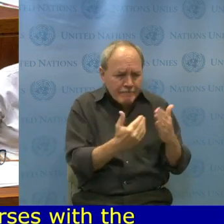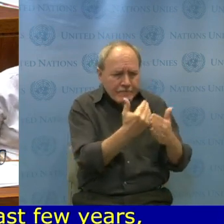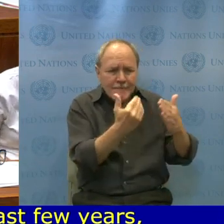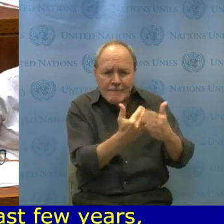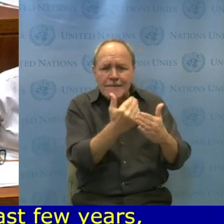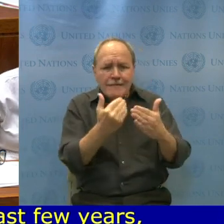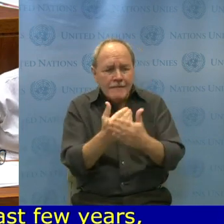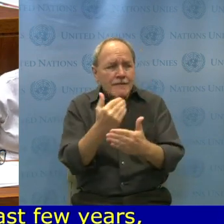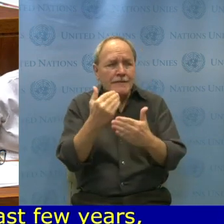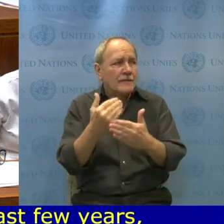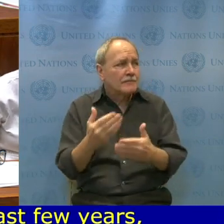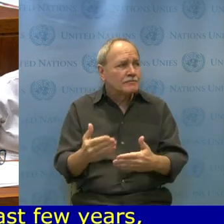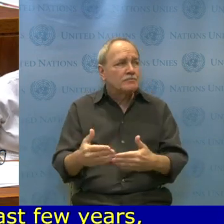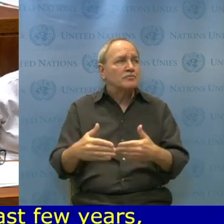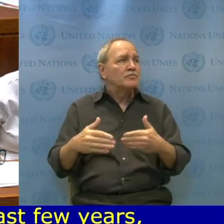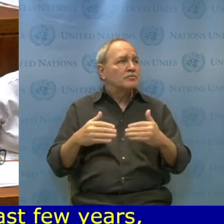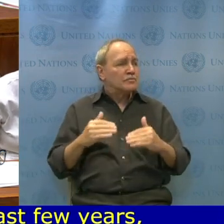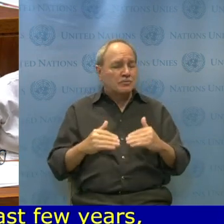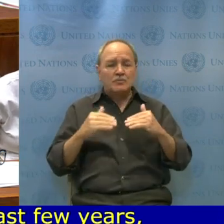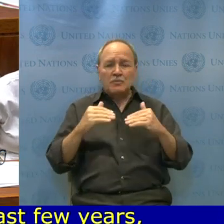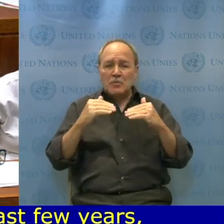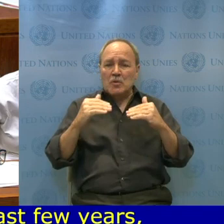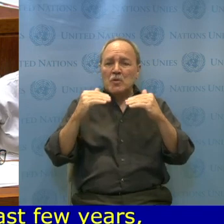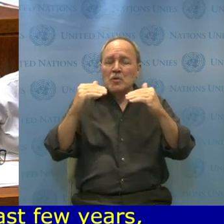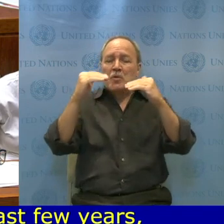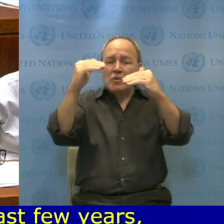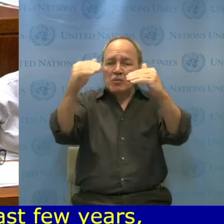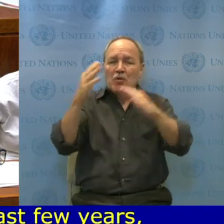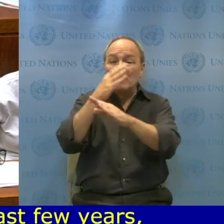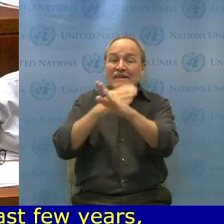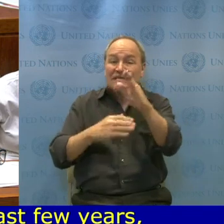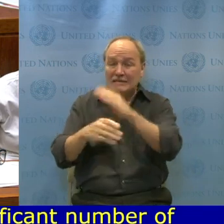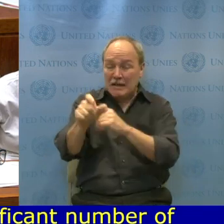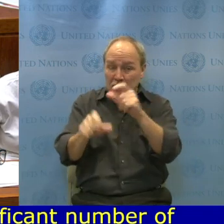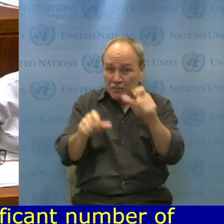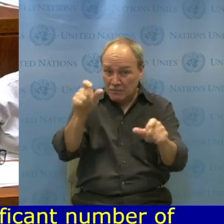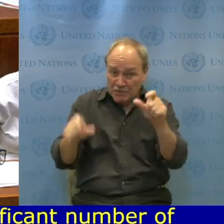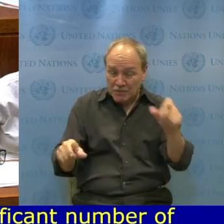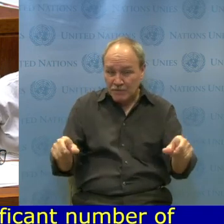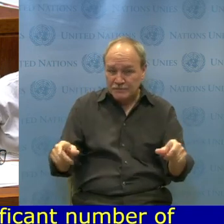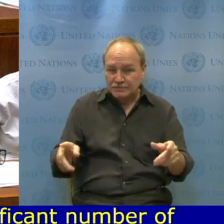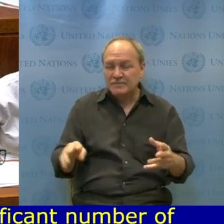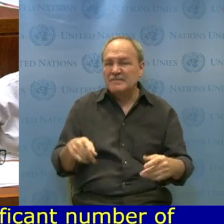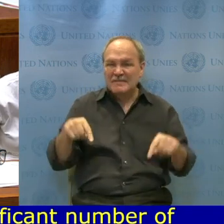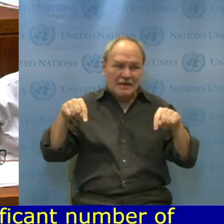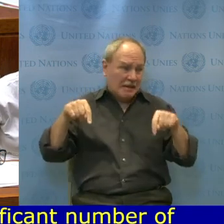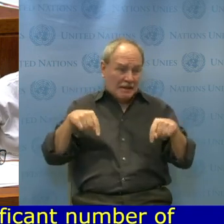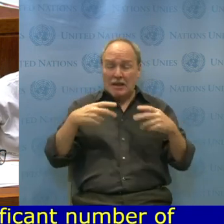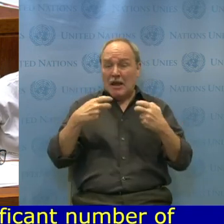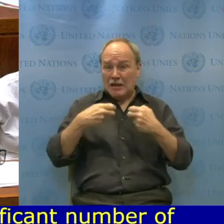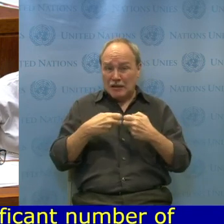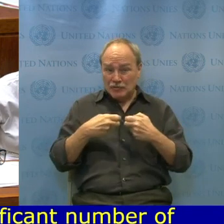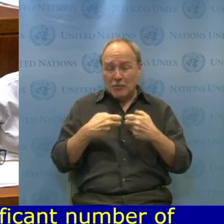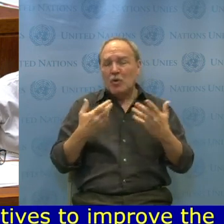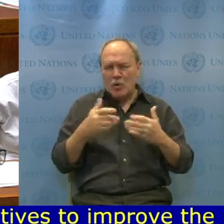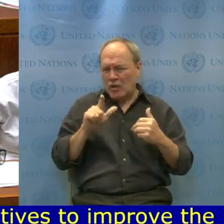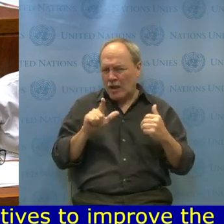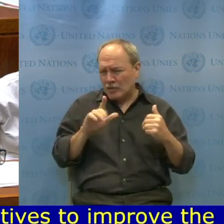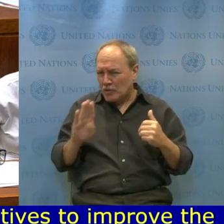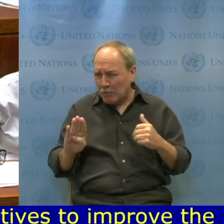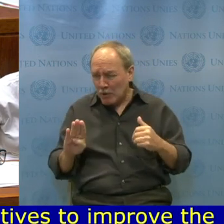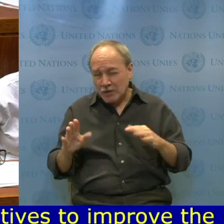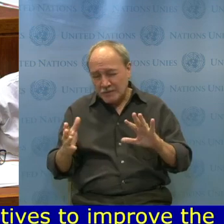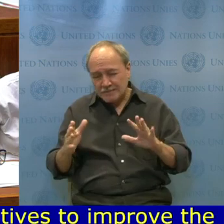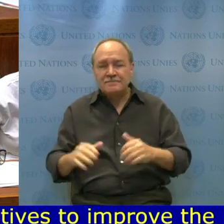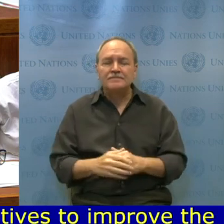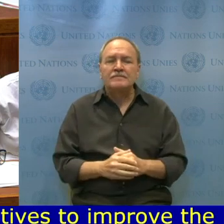improve the situation of persons with disabilities and their inclusion in society. I will confine myself to give